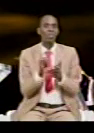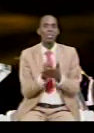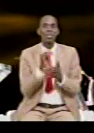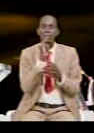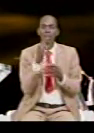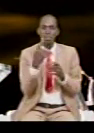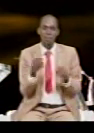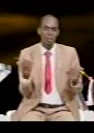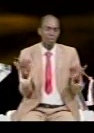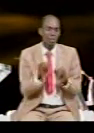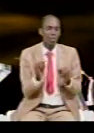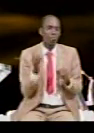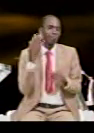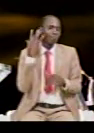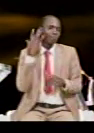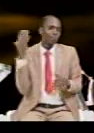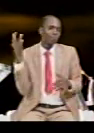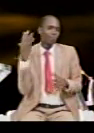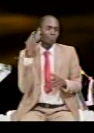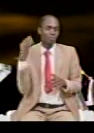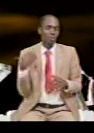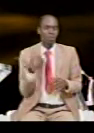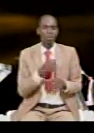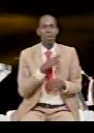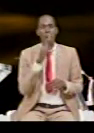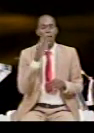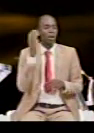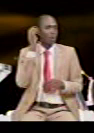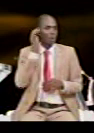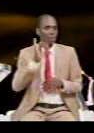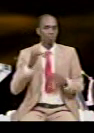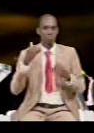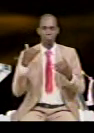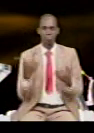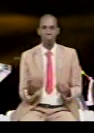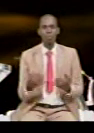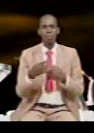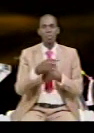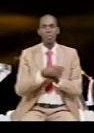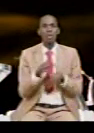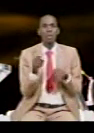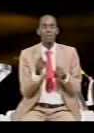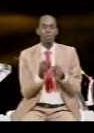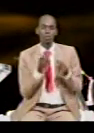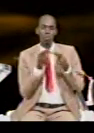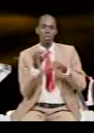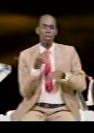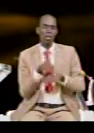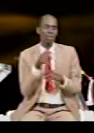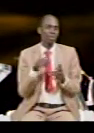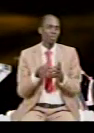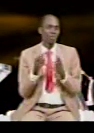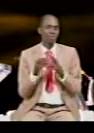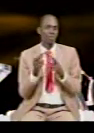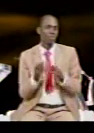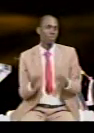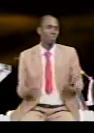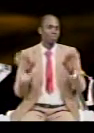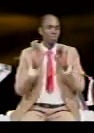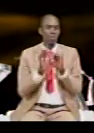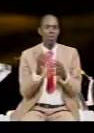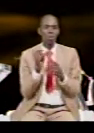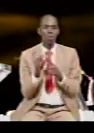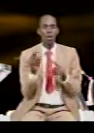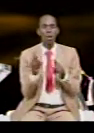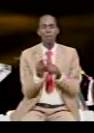hearing today. And as we consider such a very important message as this, we